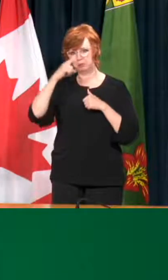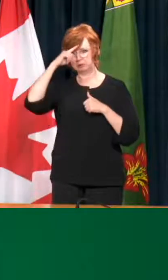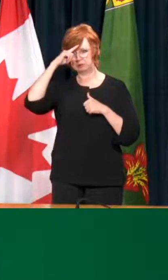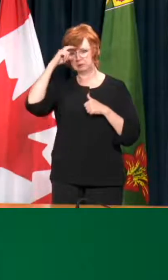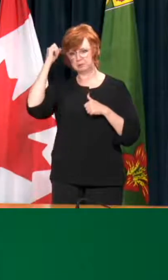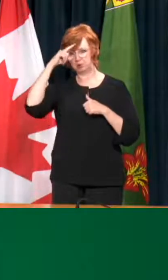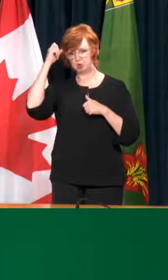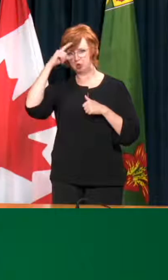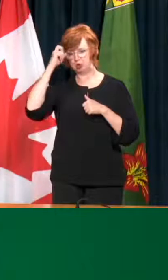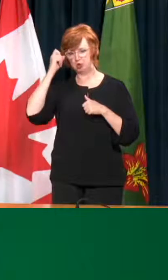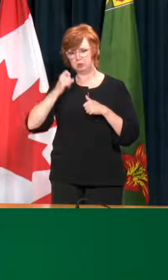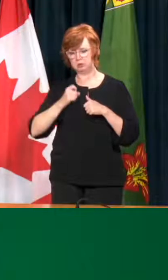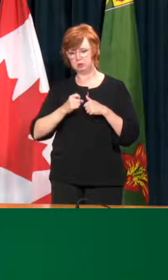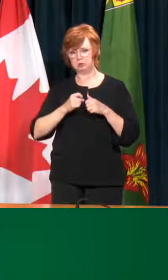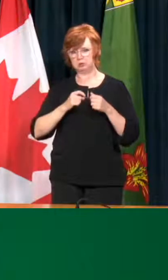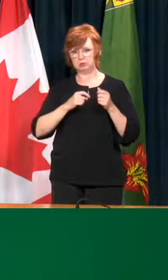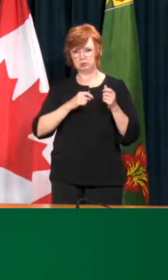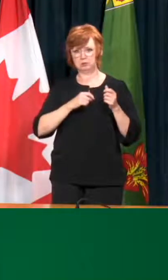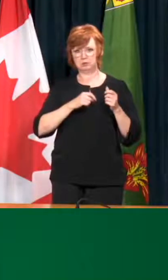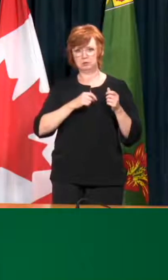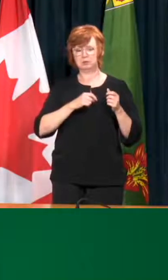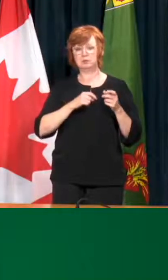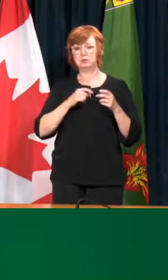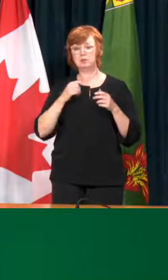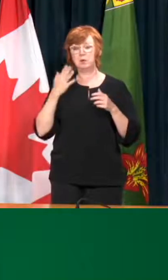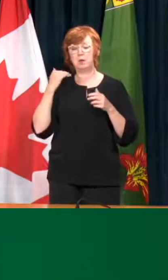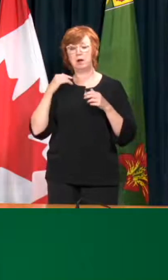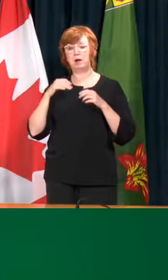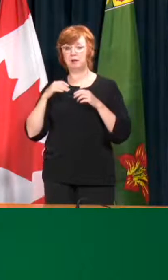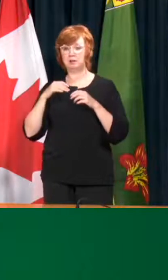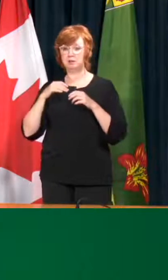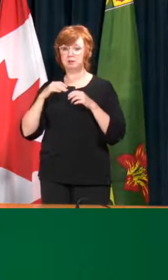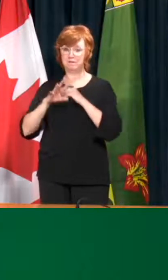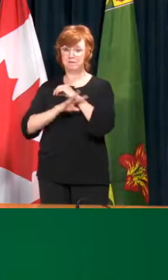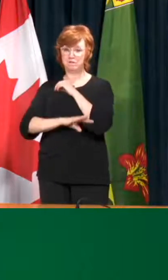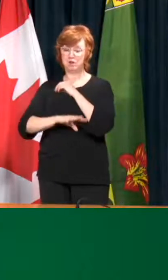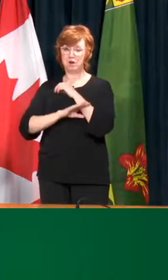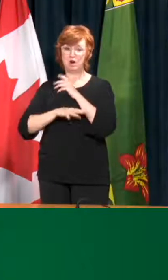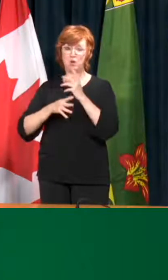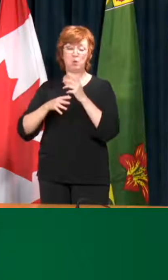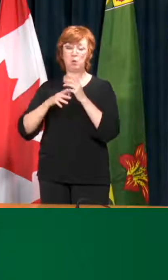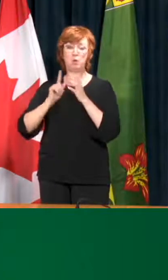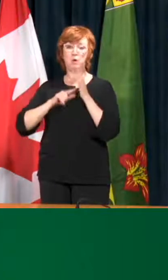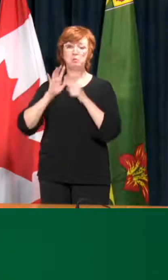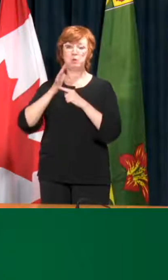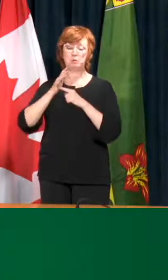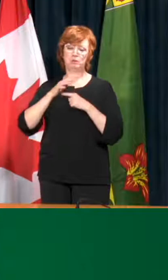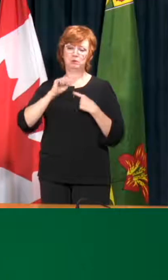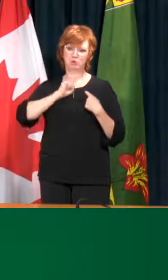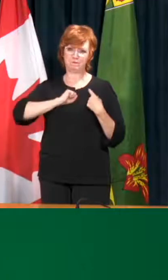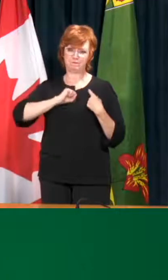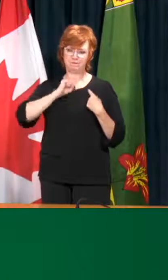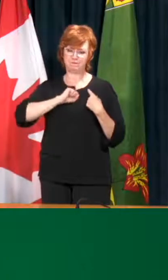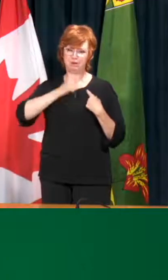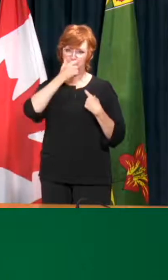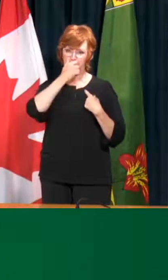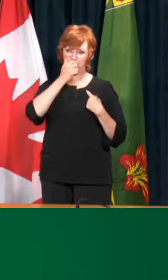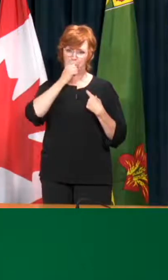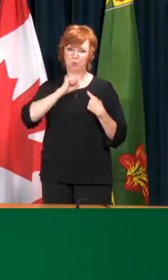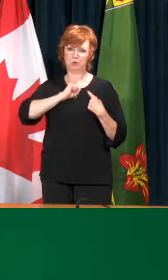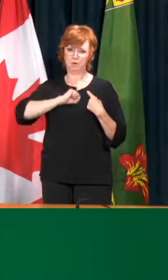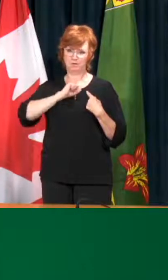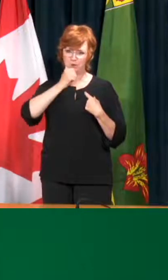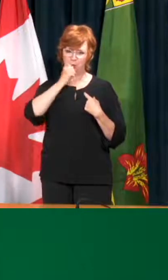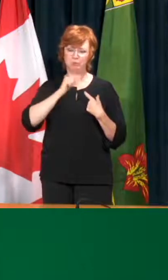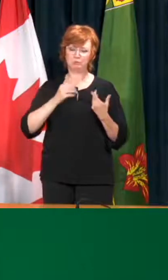this. As we get into fall, the cough and cold season, we will certainly see more concerns and more need for testing, where again what we